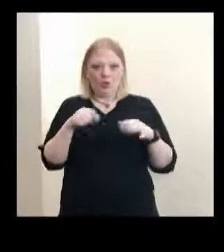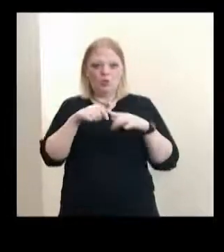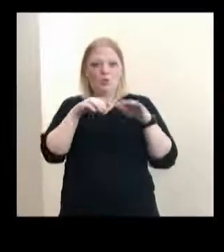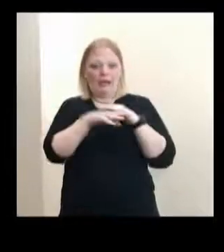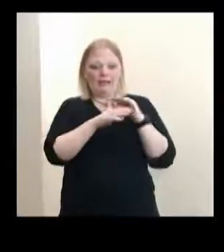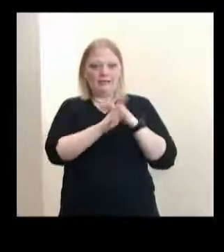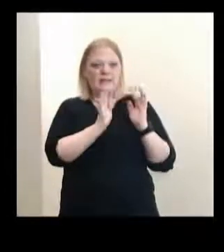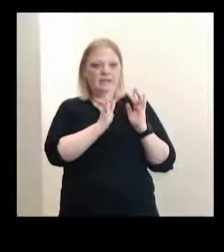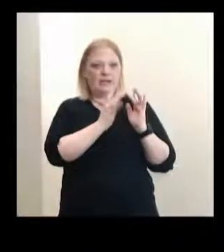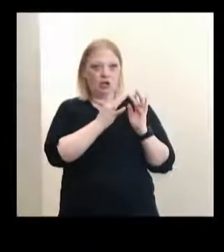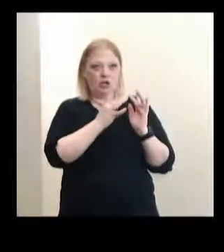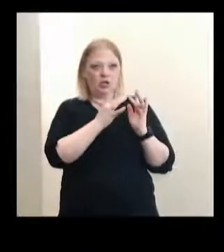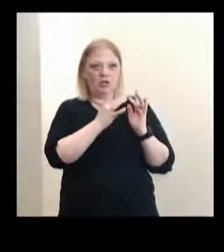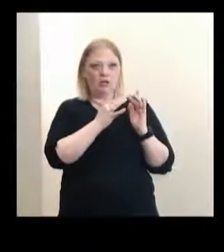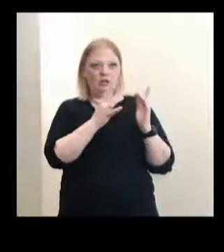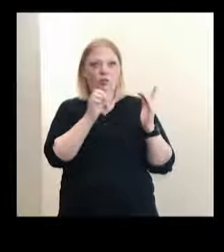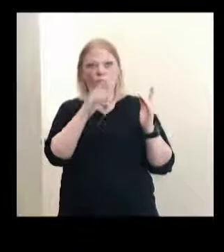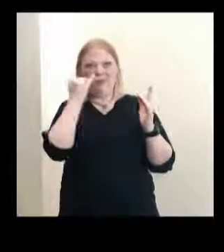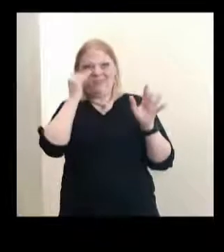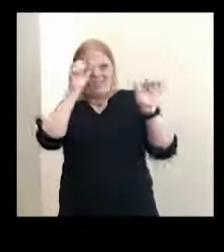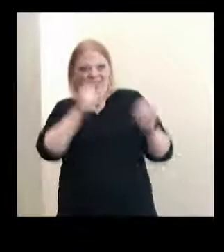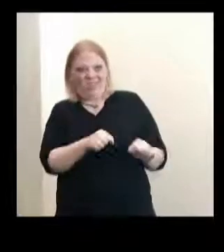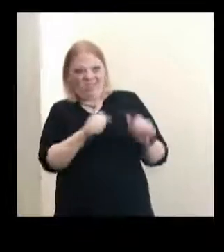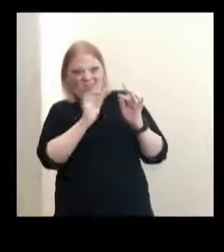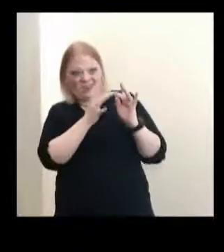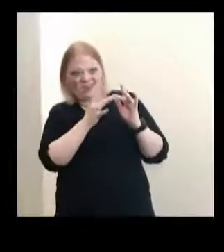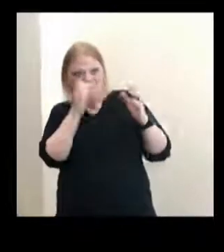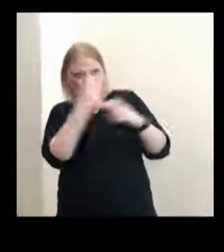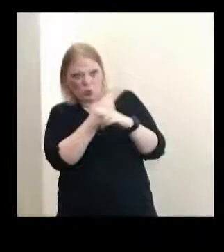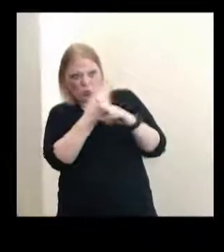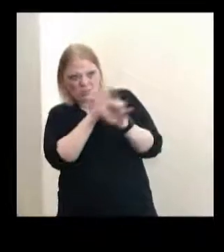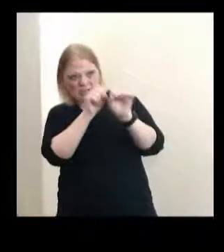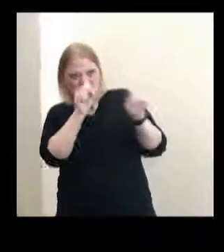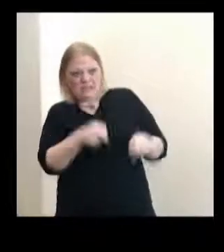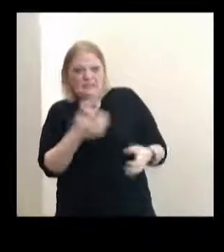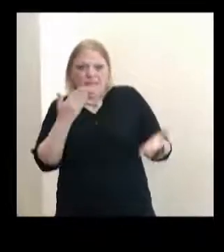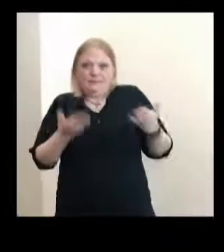the internet, or if they even can access the internet, utilize the system.